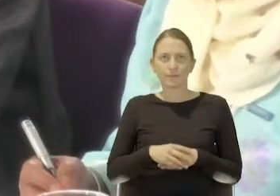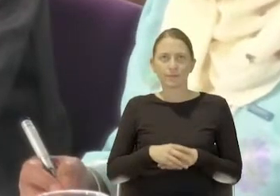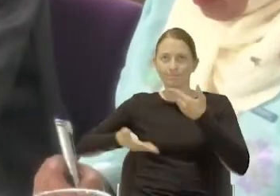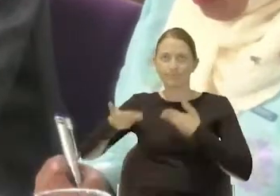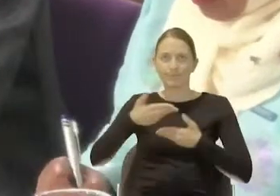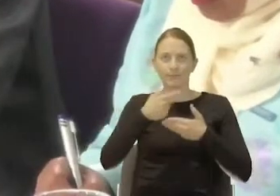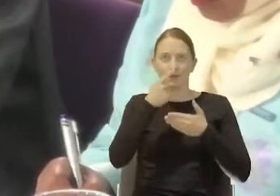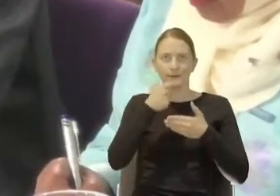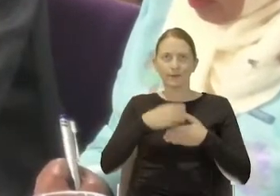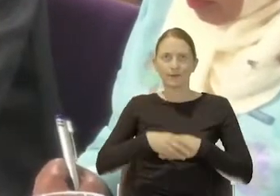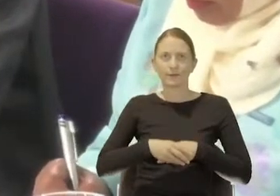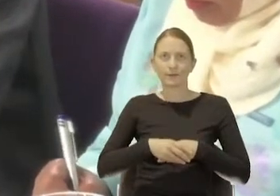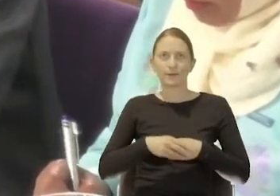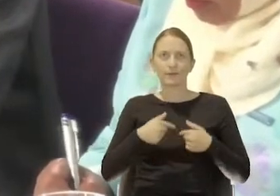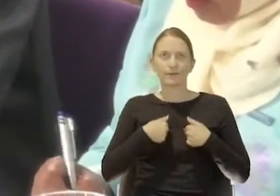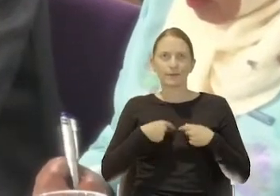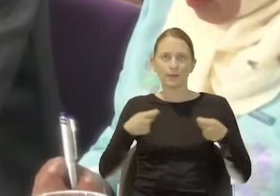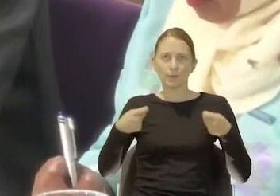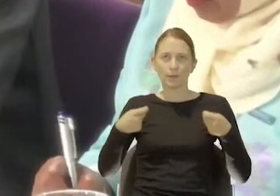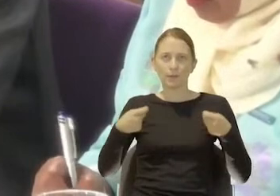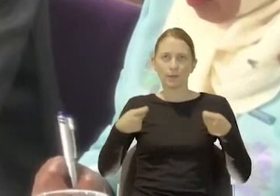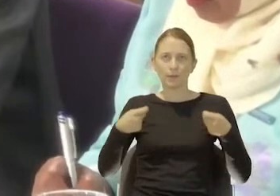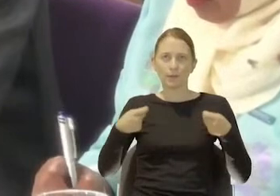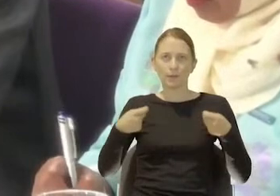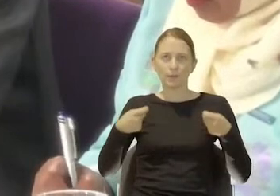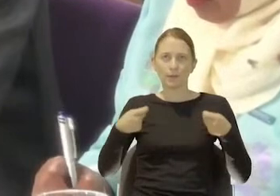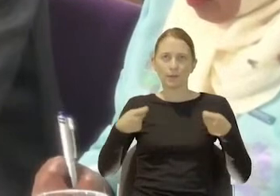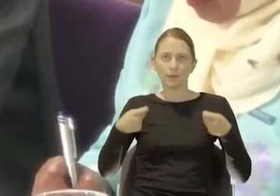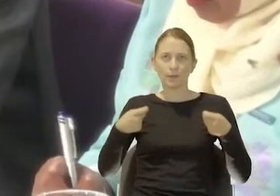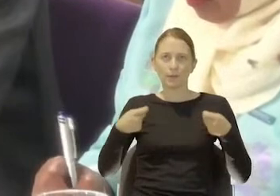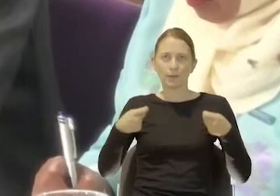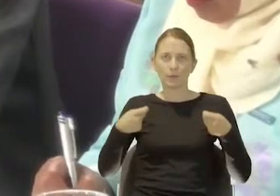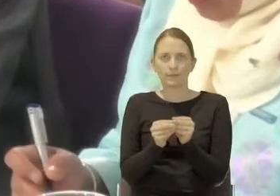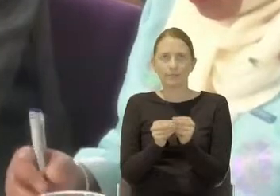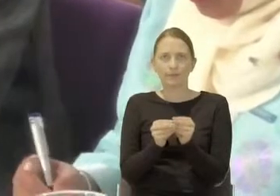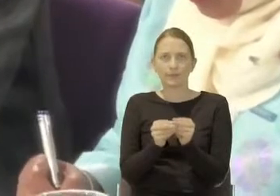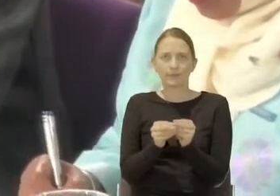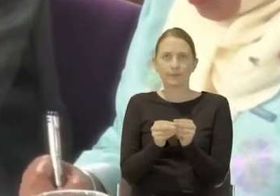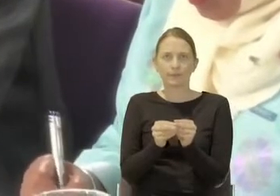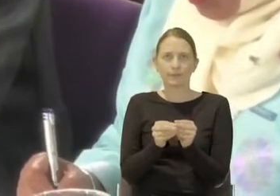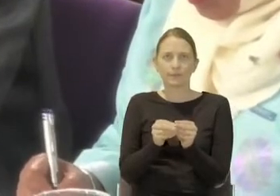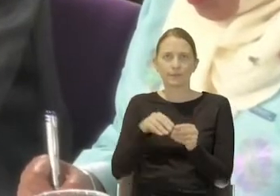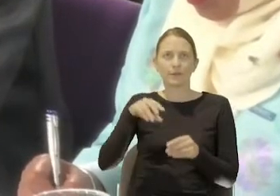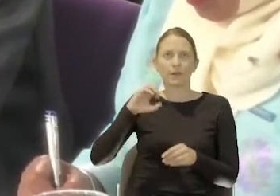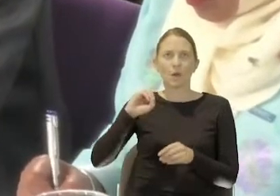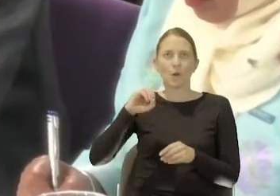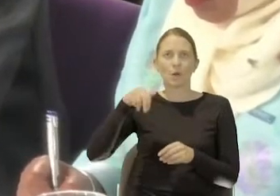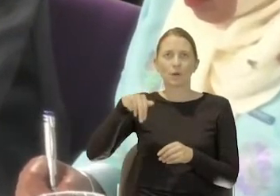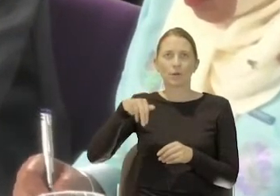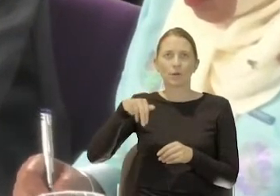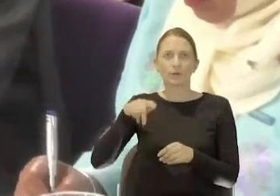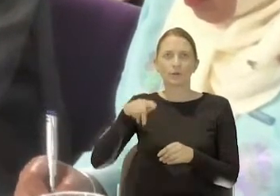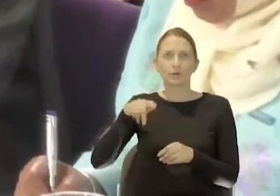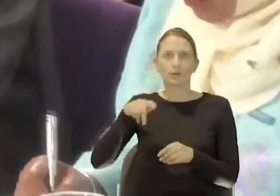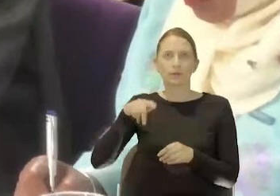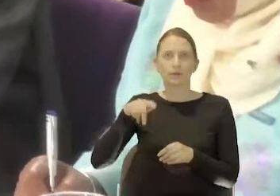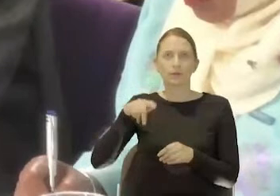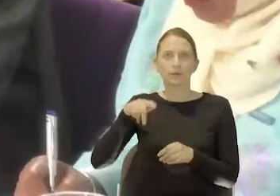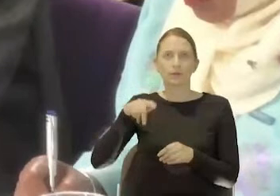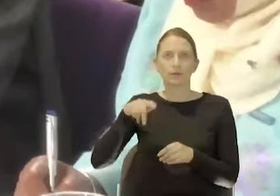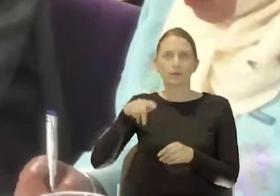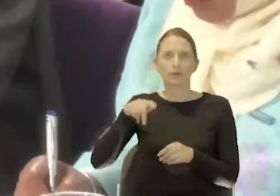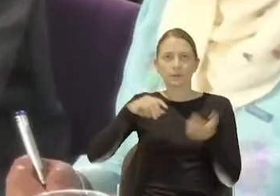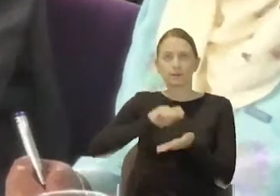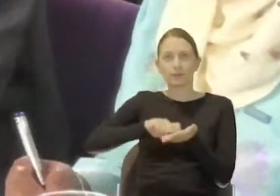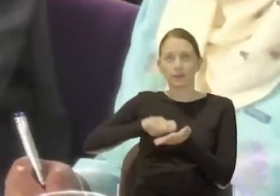Assembly, Ecosoc, myself, and the Secretary General of the United Nations, as heads of the key principal